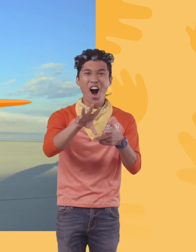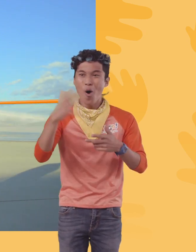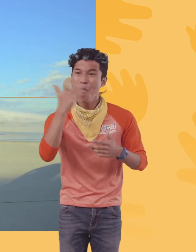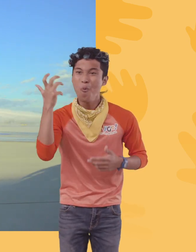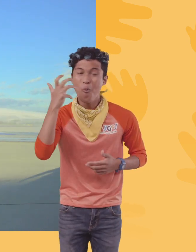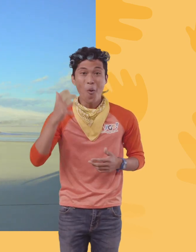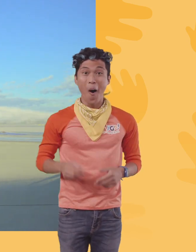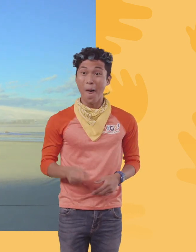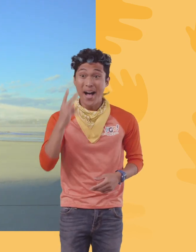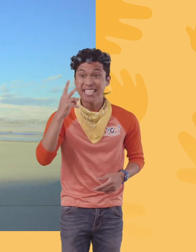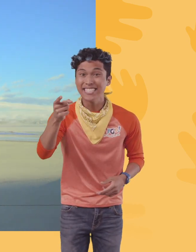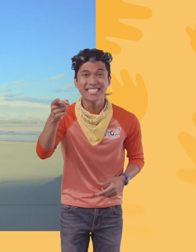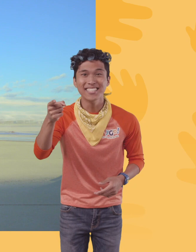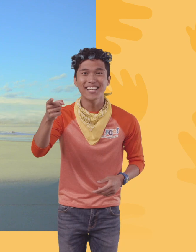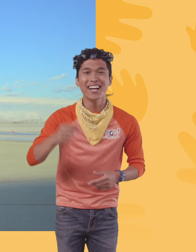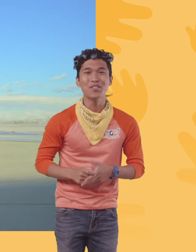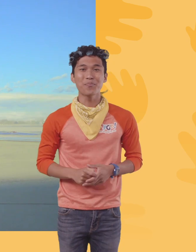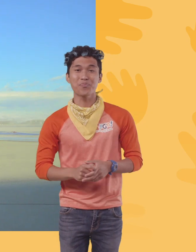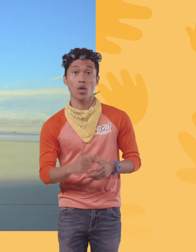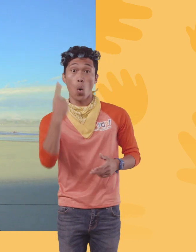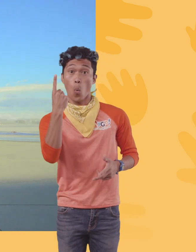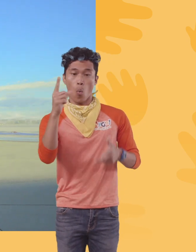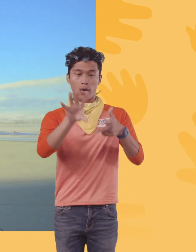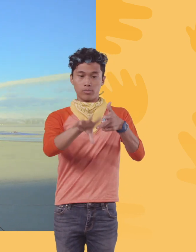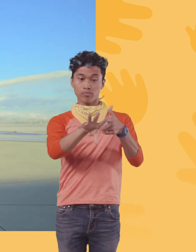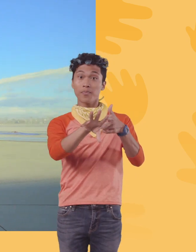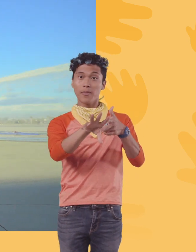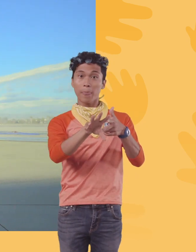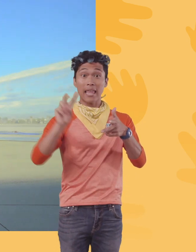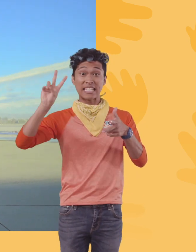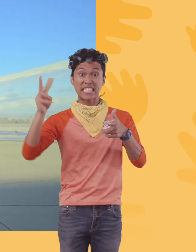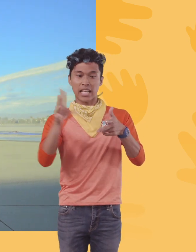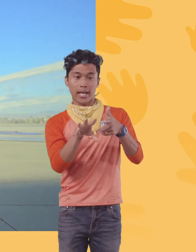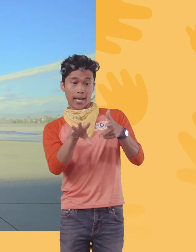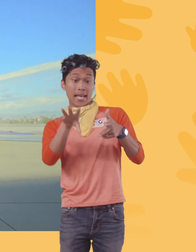Whoa! You see that? There's one turret. And